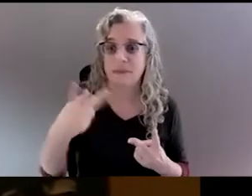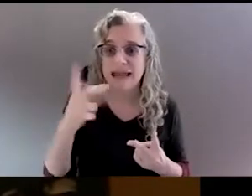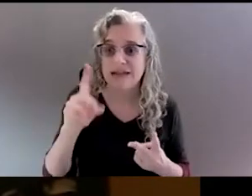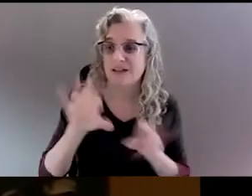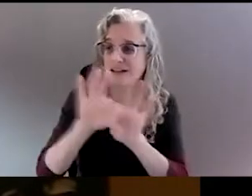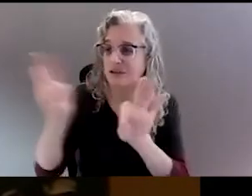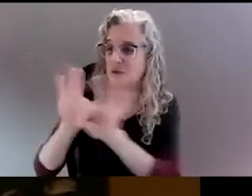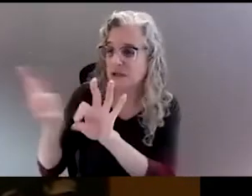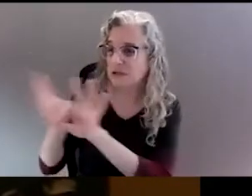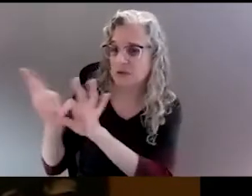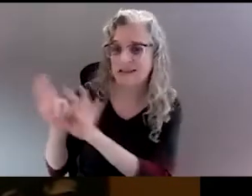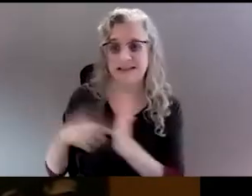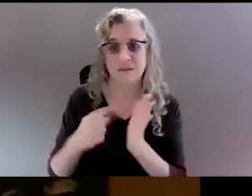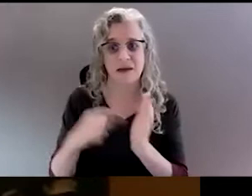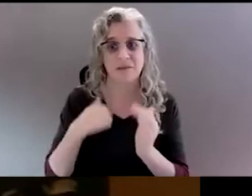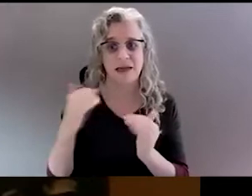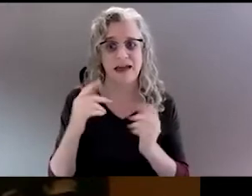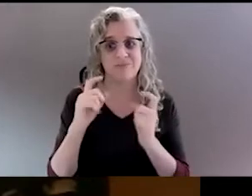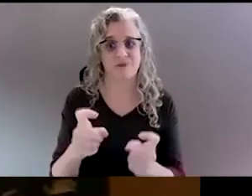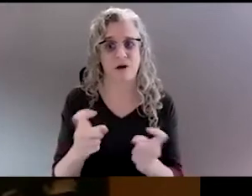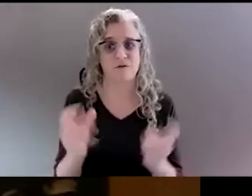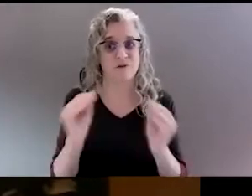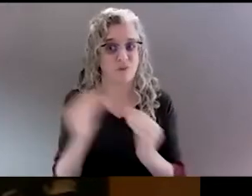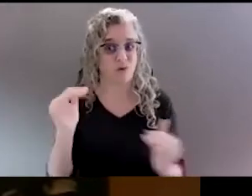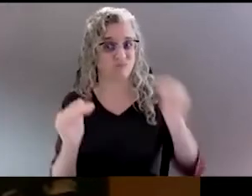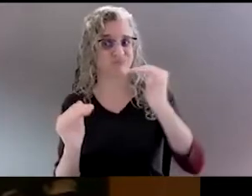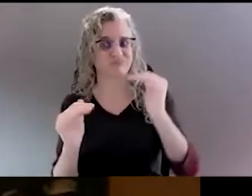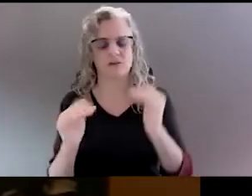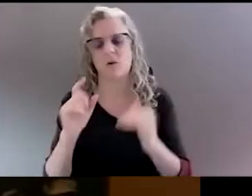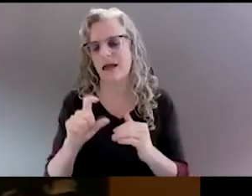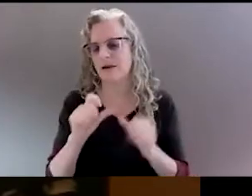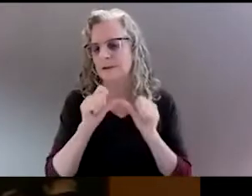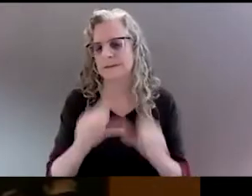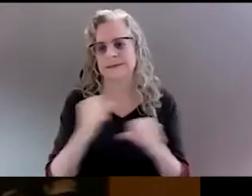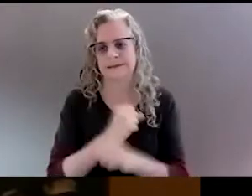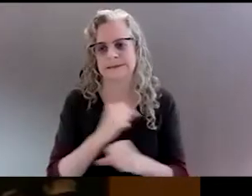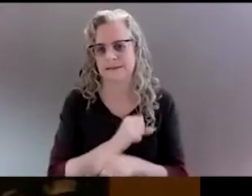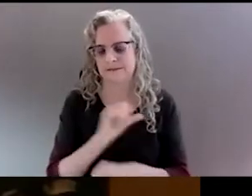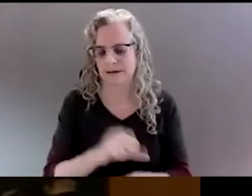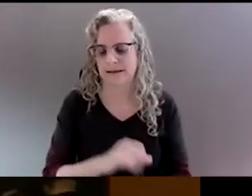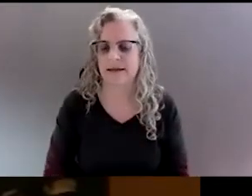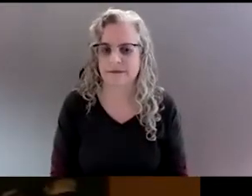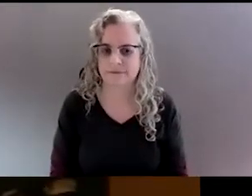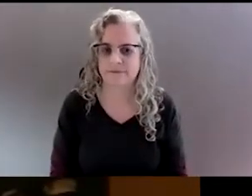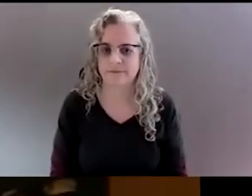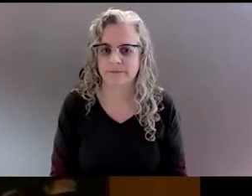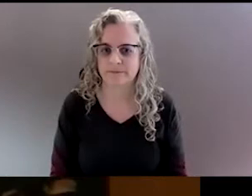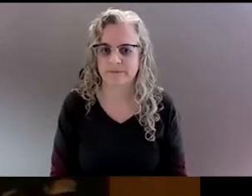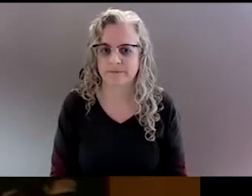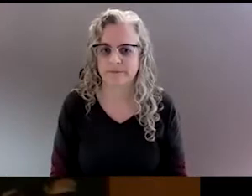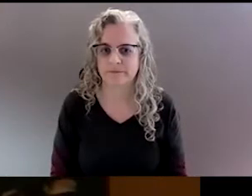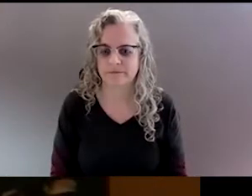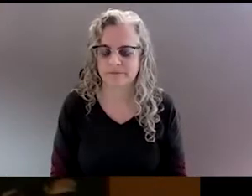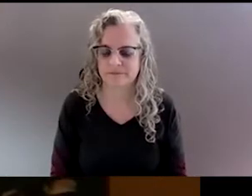my professional career. And that access to education was always such a